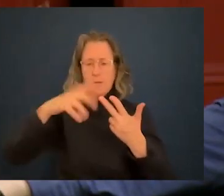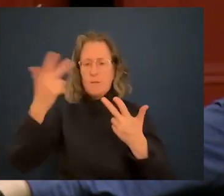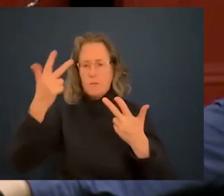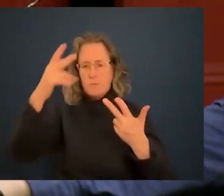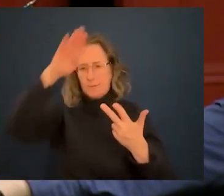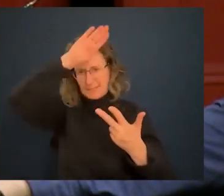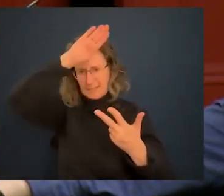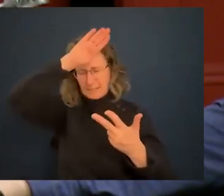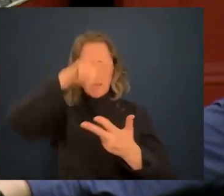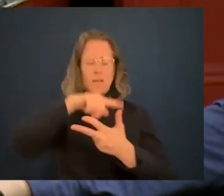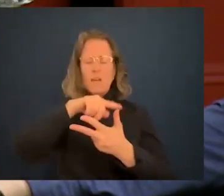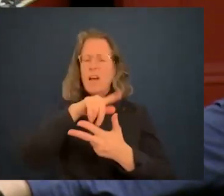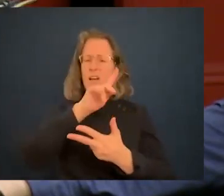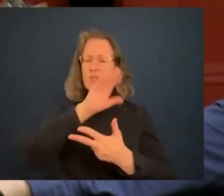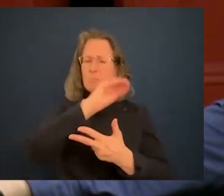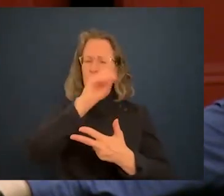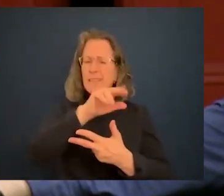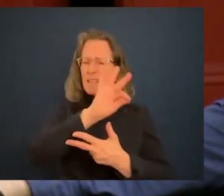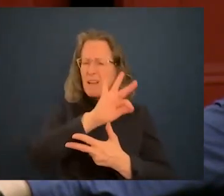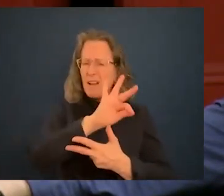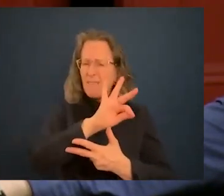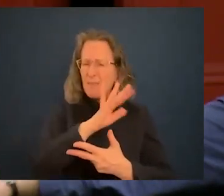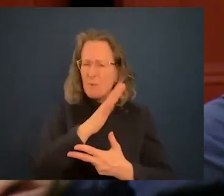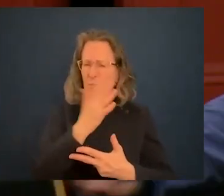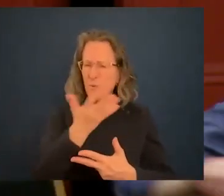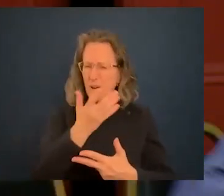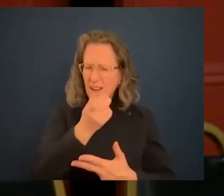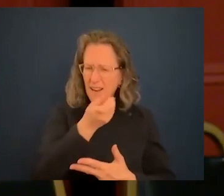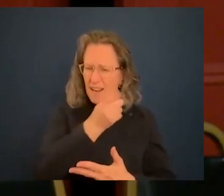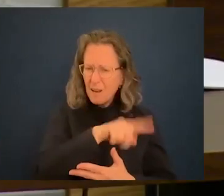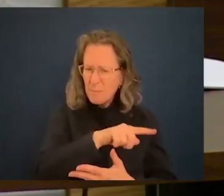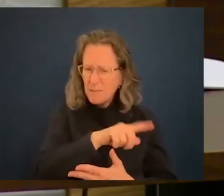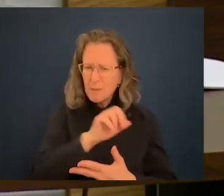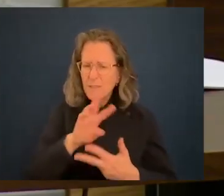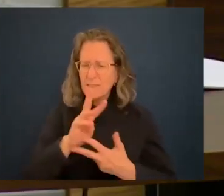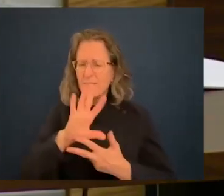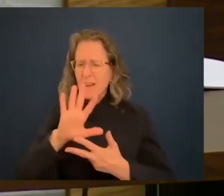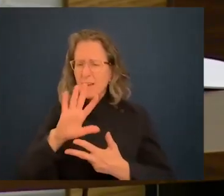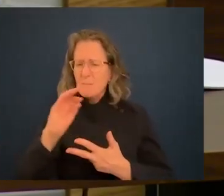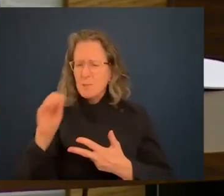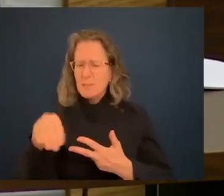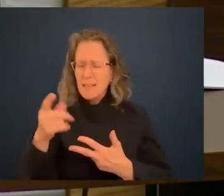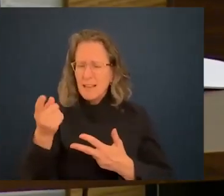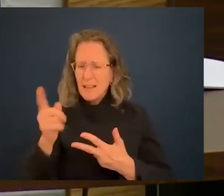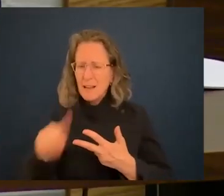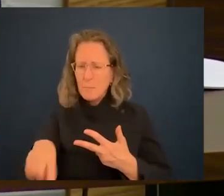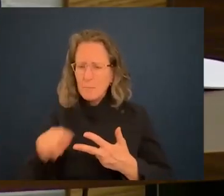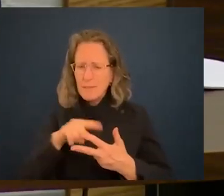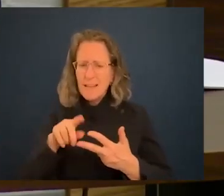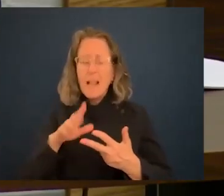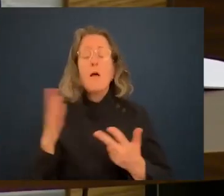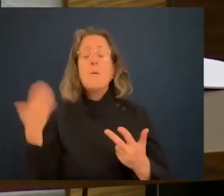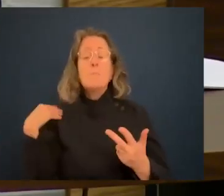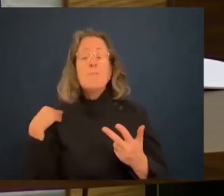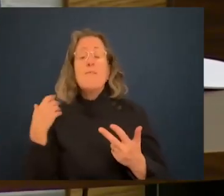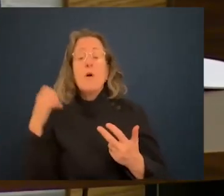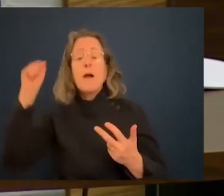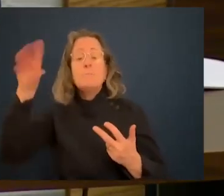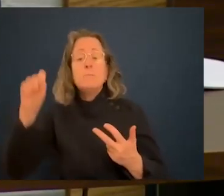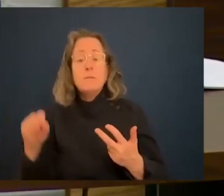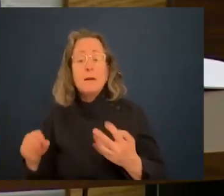of what happened or 65 app of those four things that I that I listed off